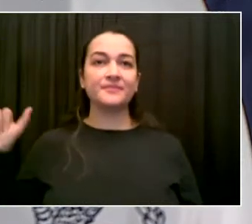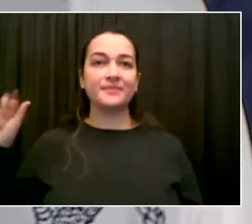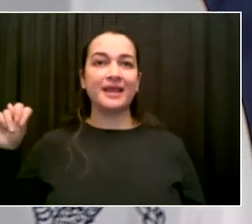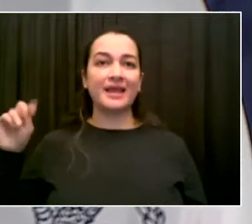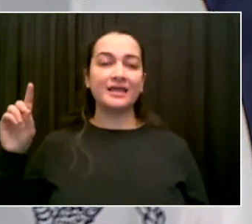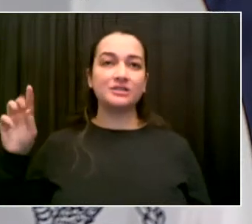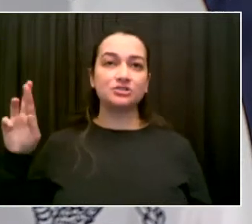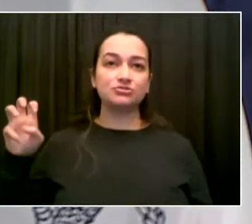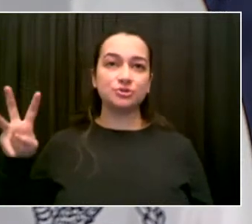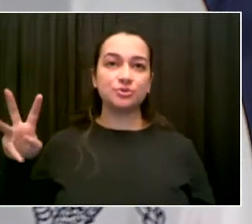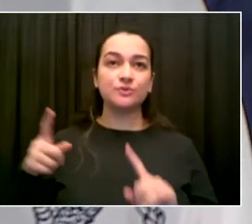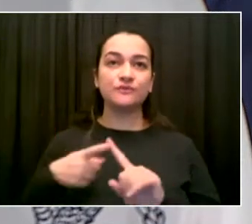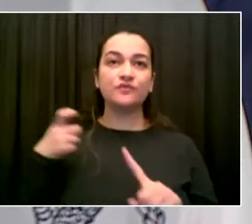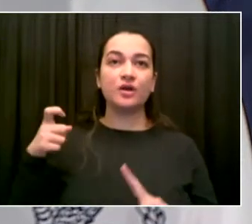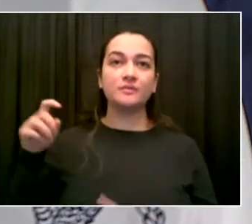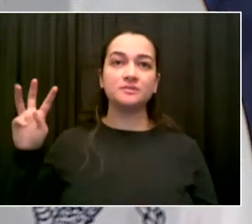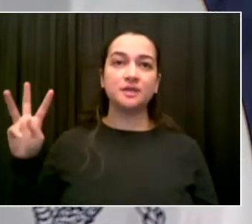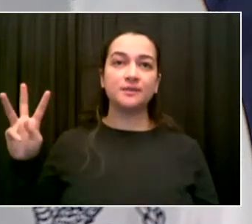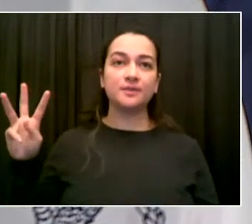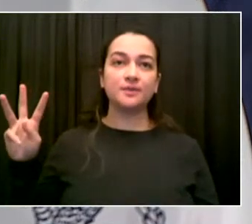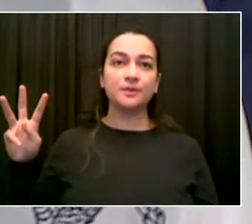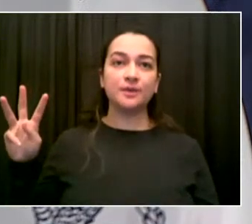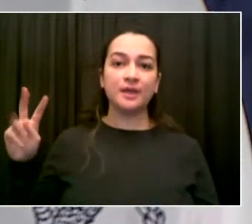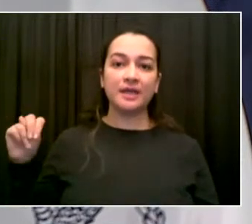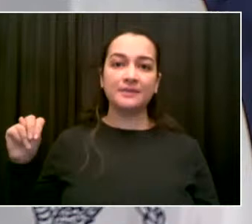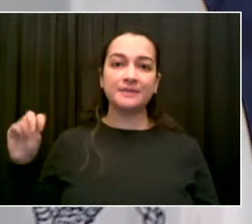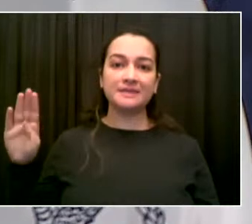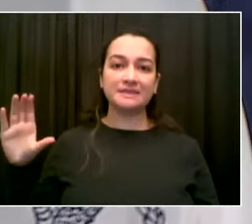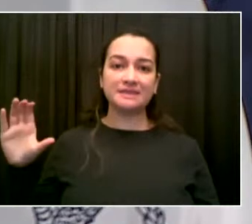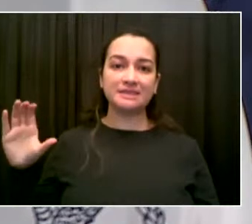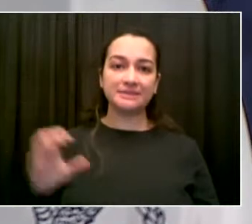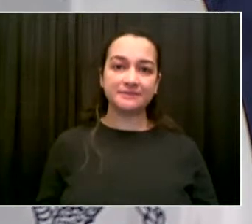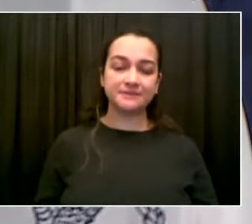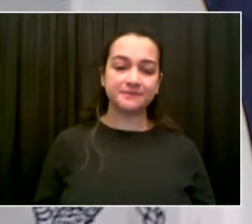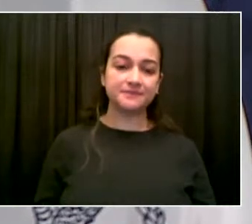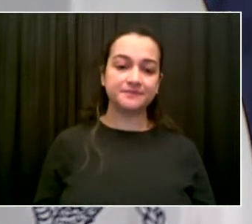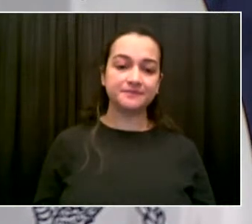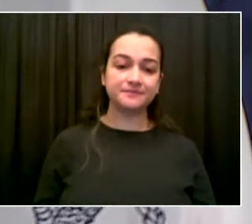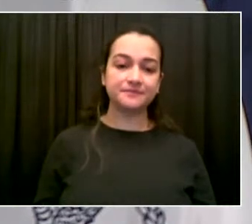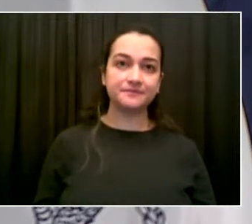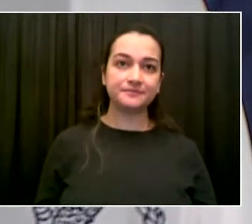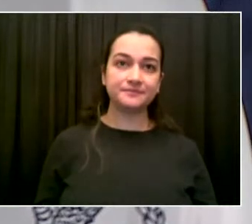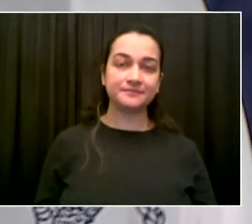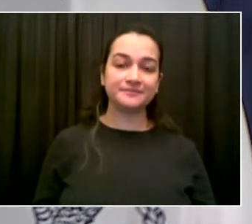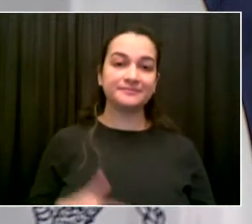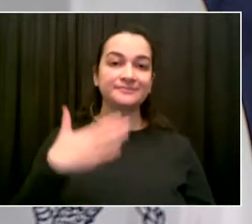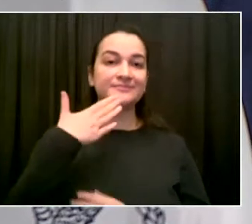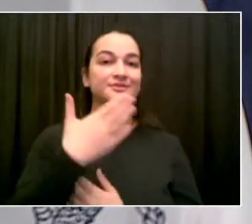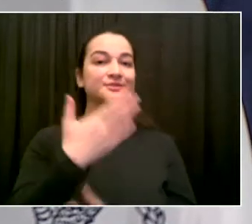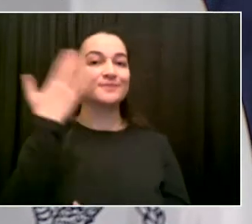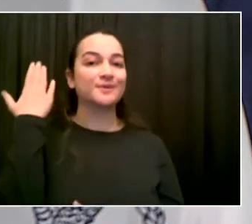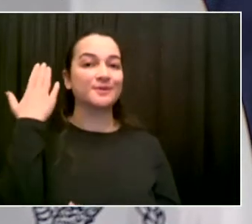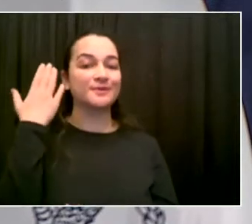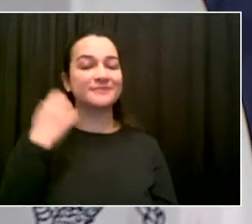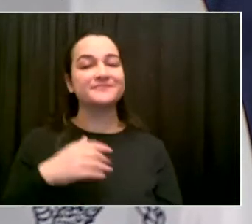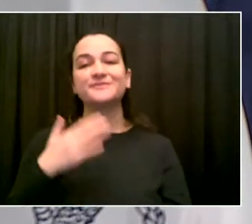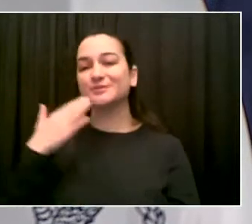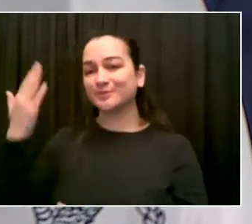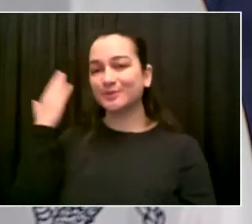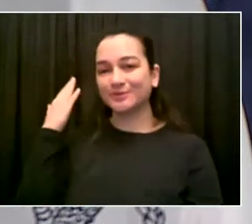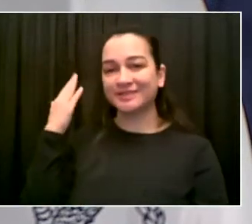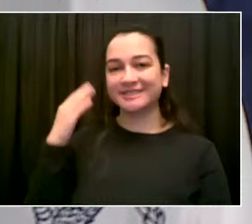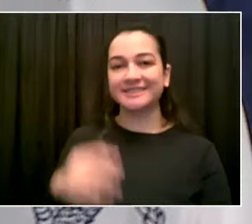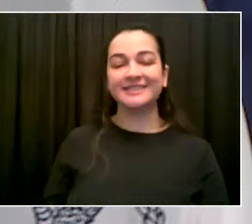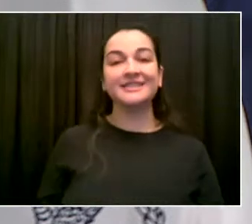Good morning, Mr. Mayor, and everyone on the call. Good morning, Andrew. How you doing? Good. Do you have a better